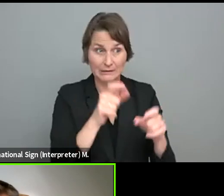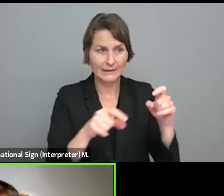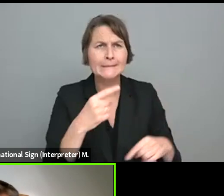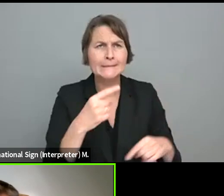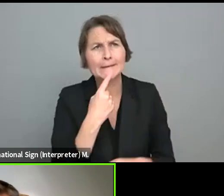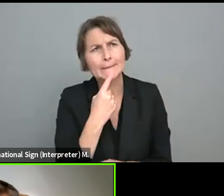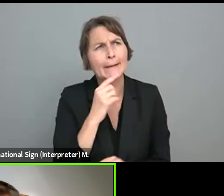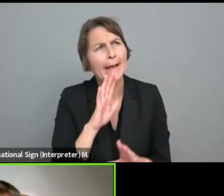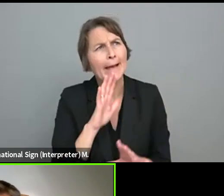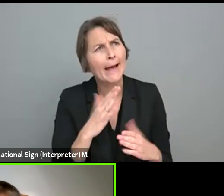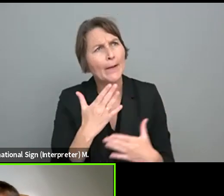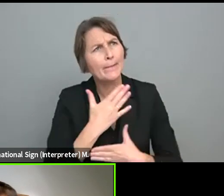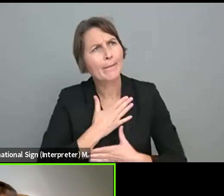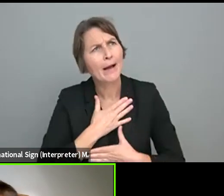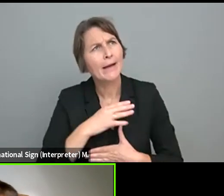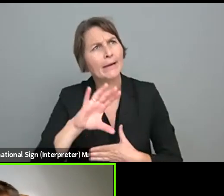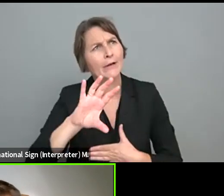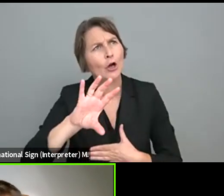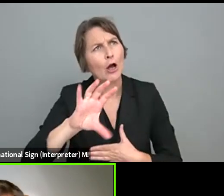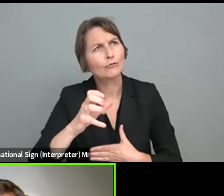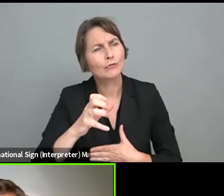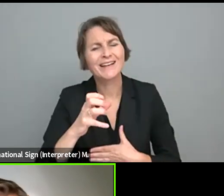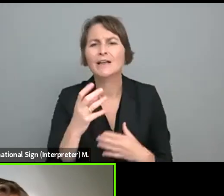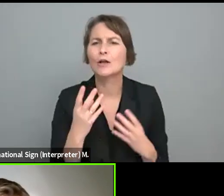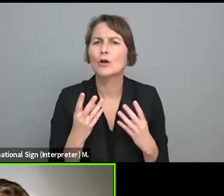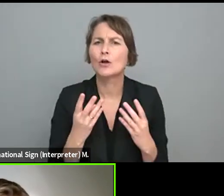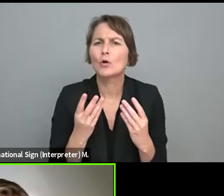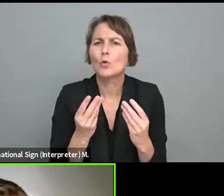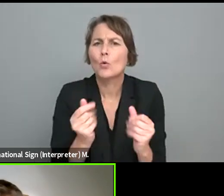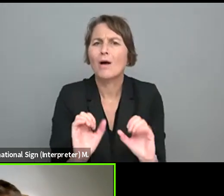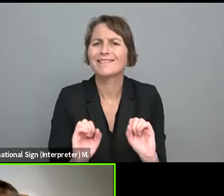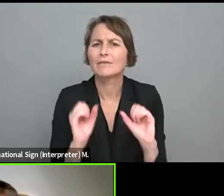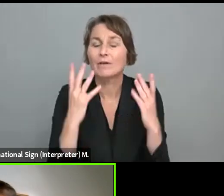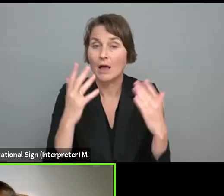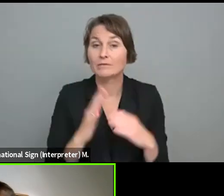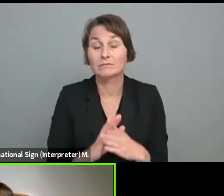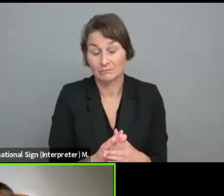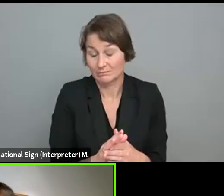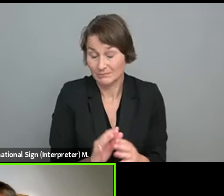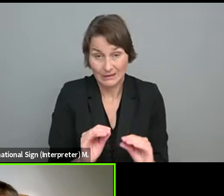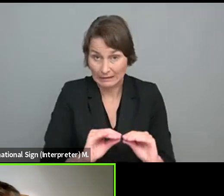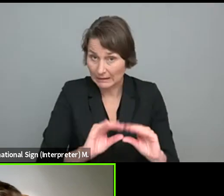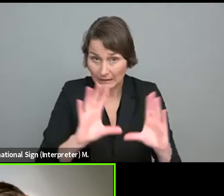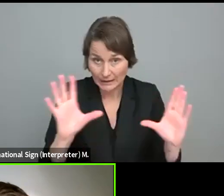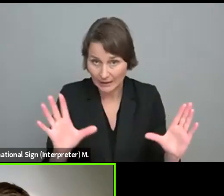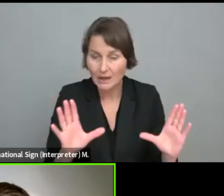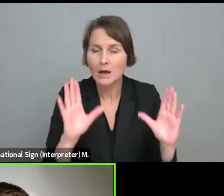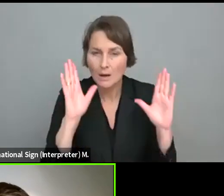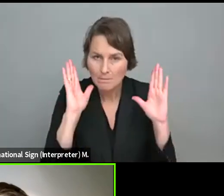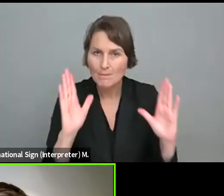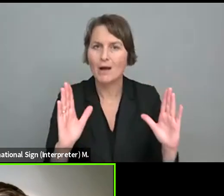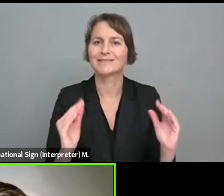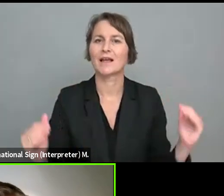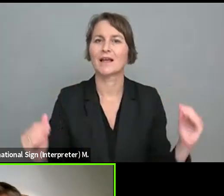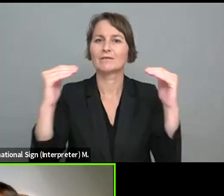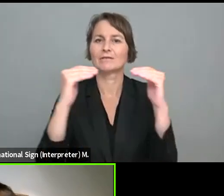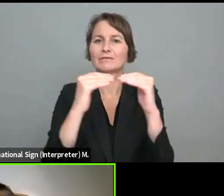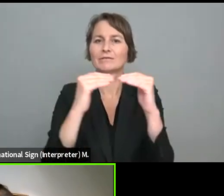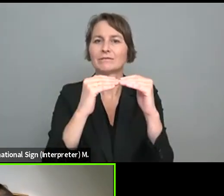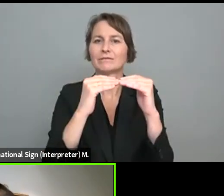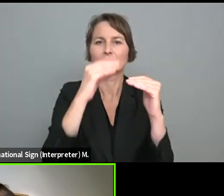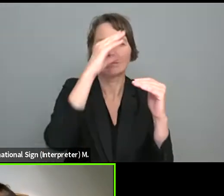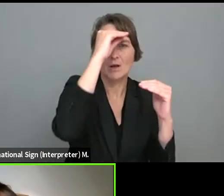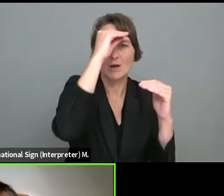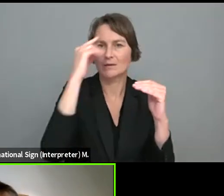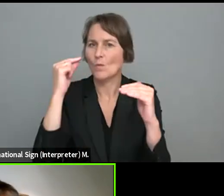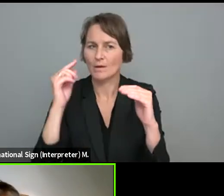in their country, improving gender equality is the obvious course of action to go. And I mean, in many cases, of